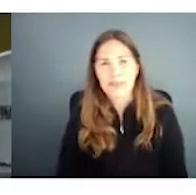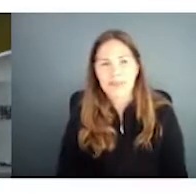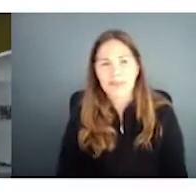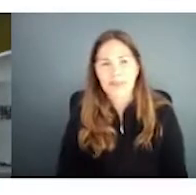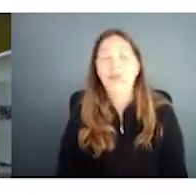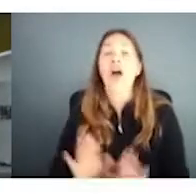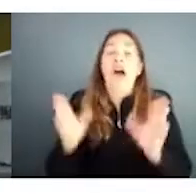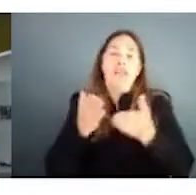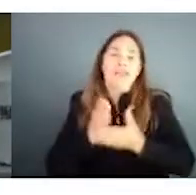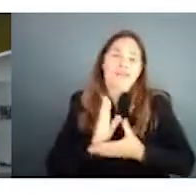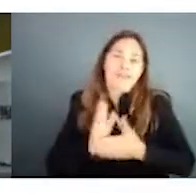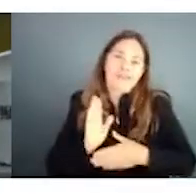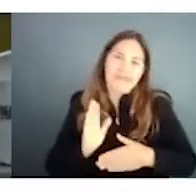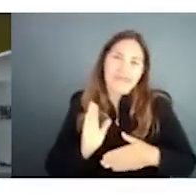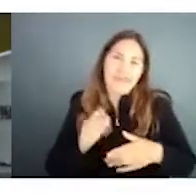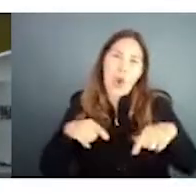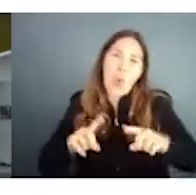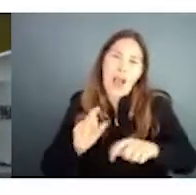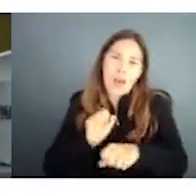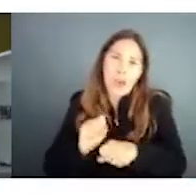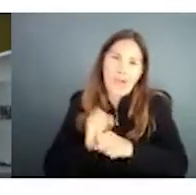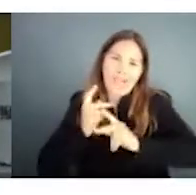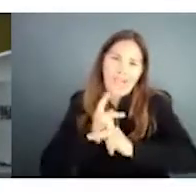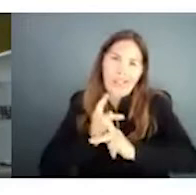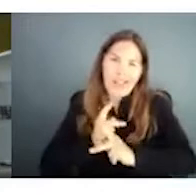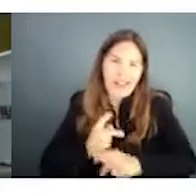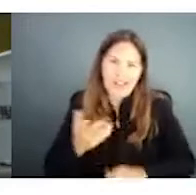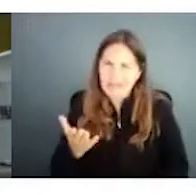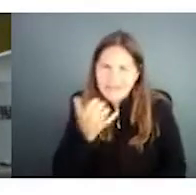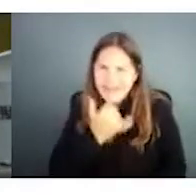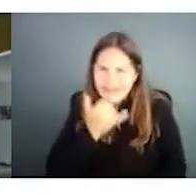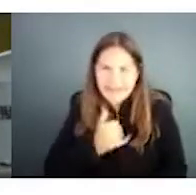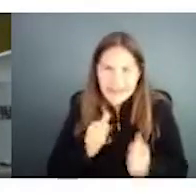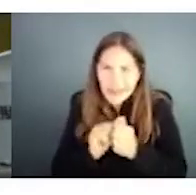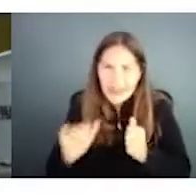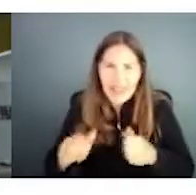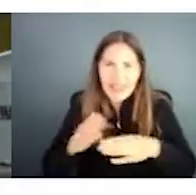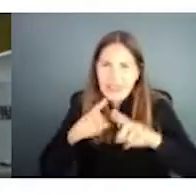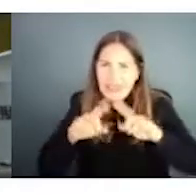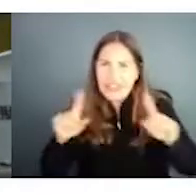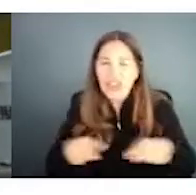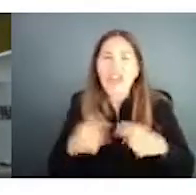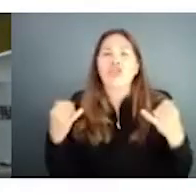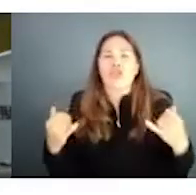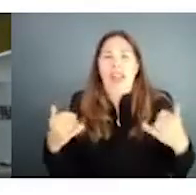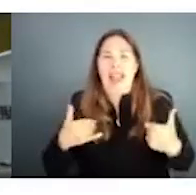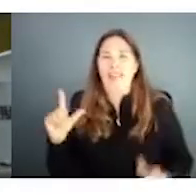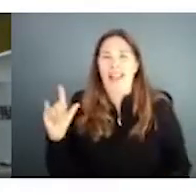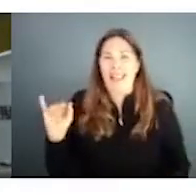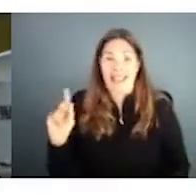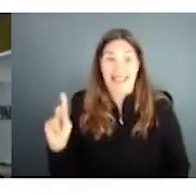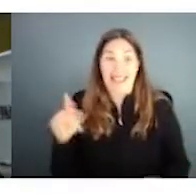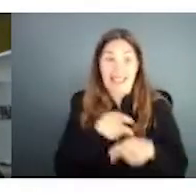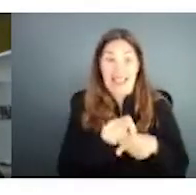All right, I guess while I work on figuring out what is up with my screen share, here is a link to this